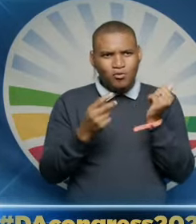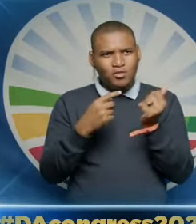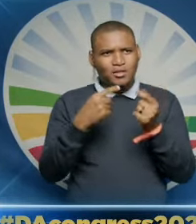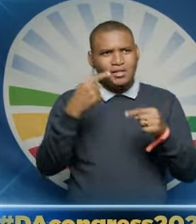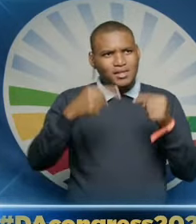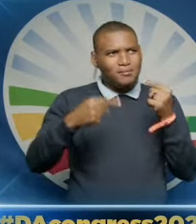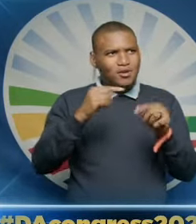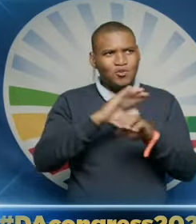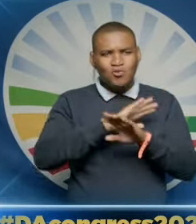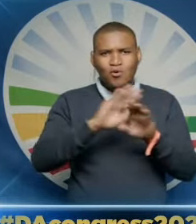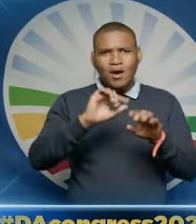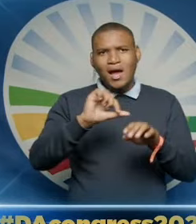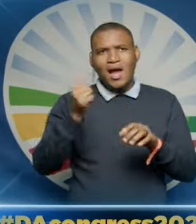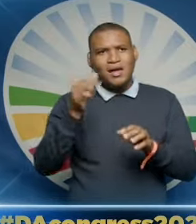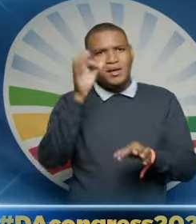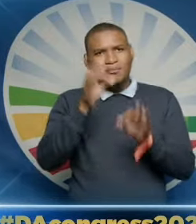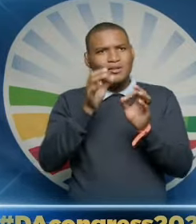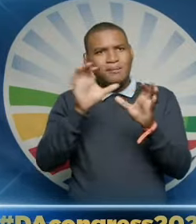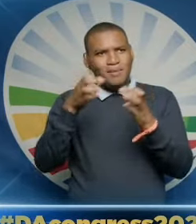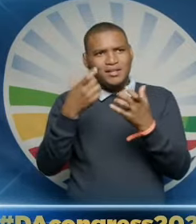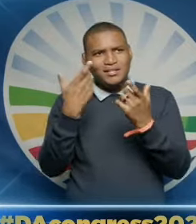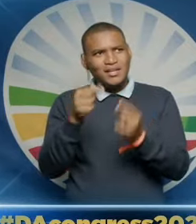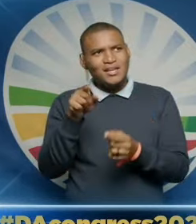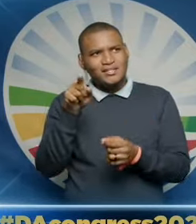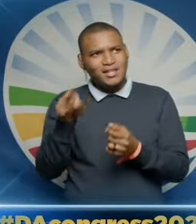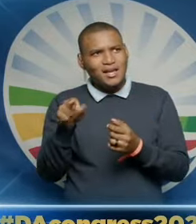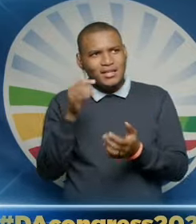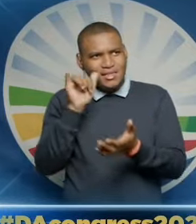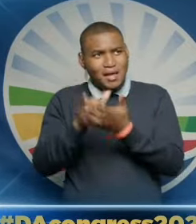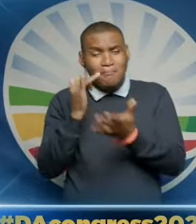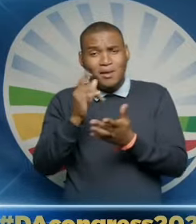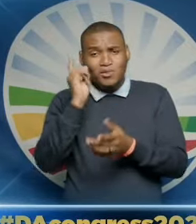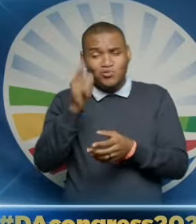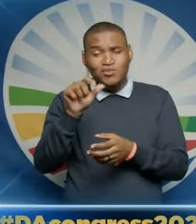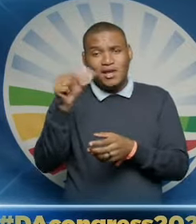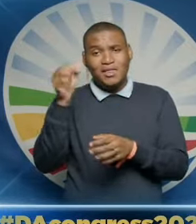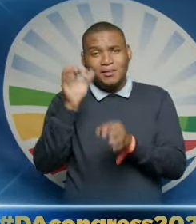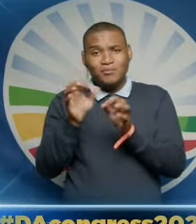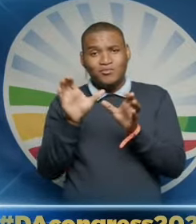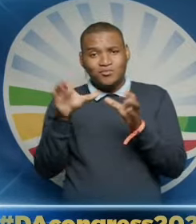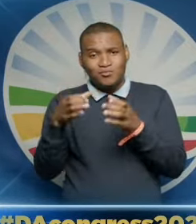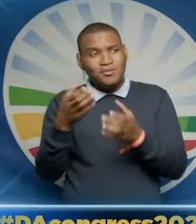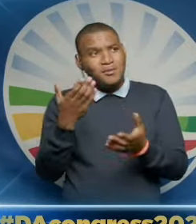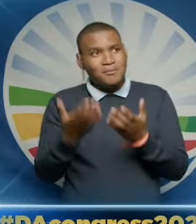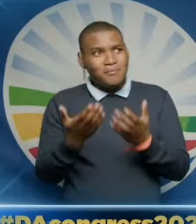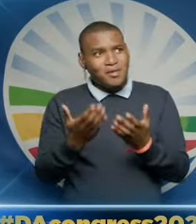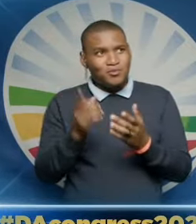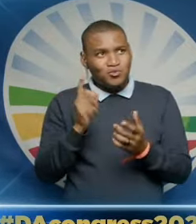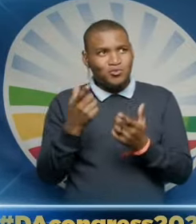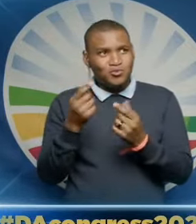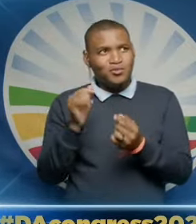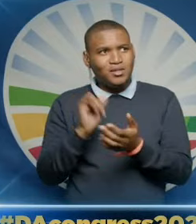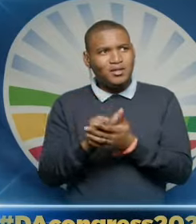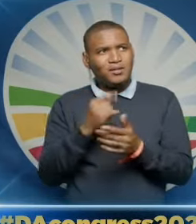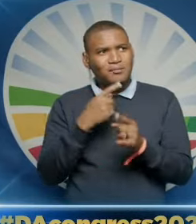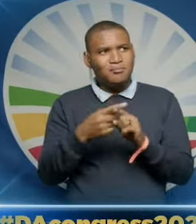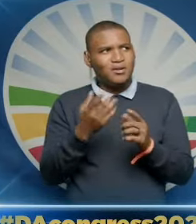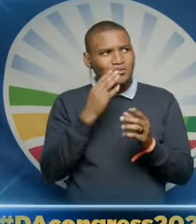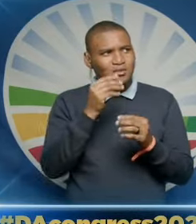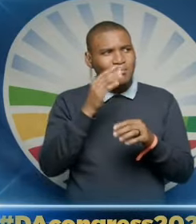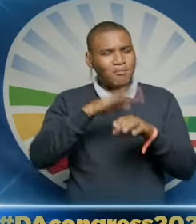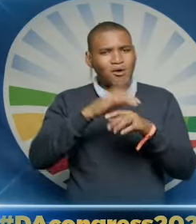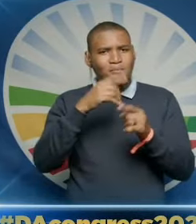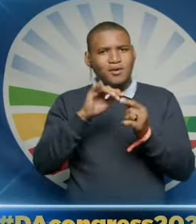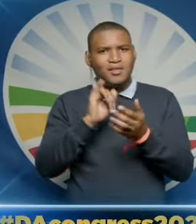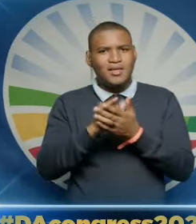other political party does this. Yes. In fact, maybe they should, and they'll get better caliber leaders. But can you speak more on that?